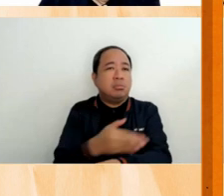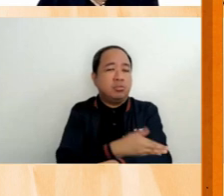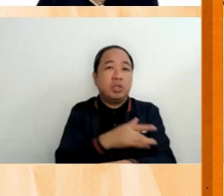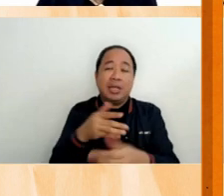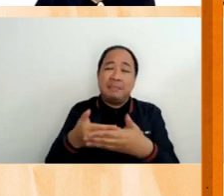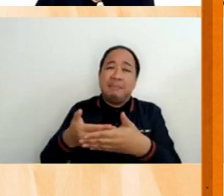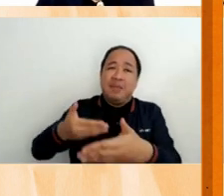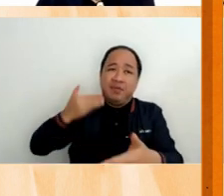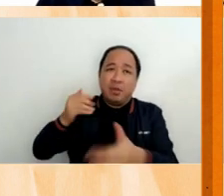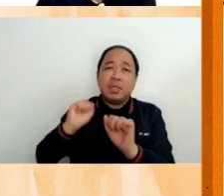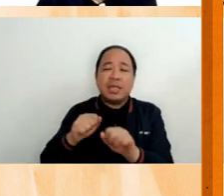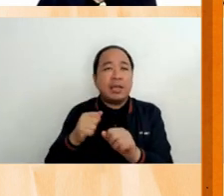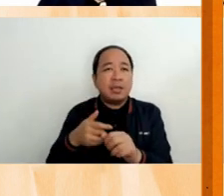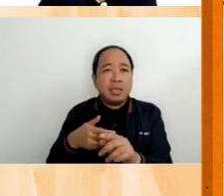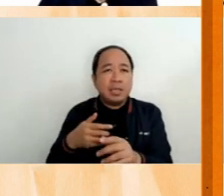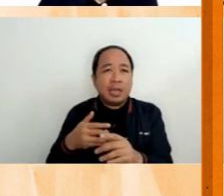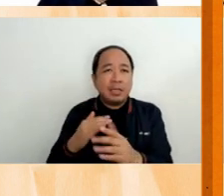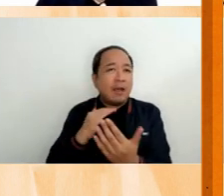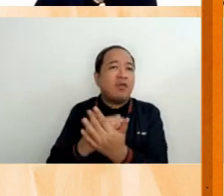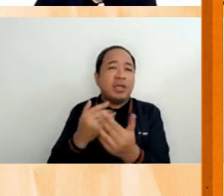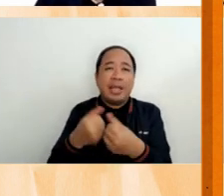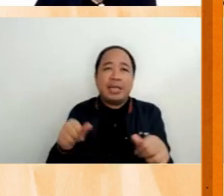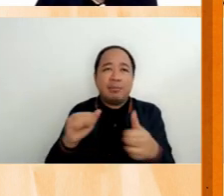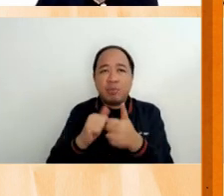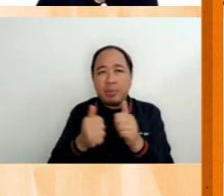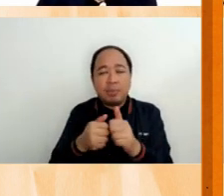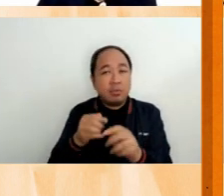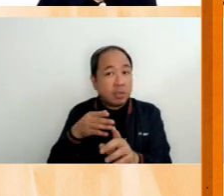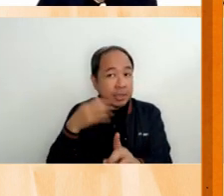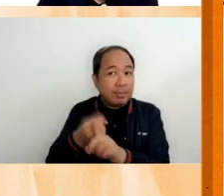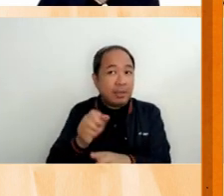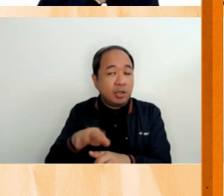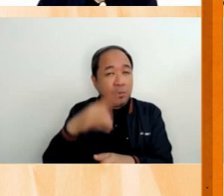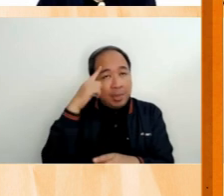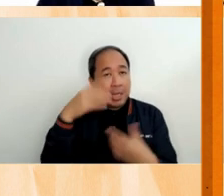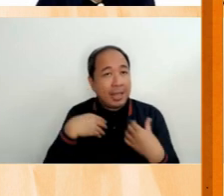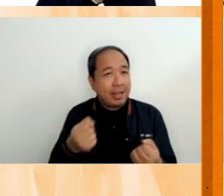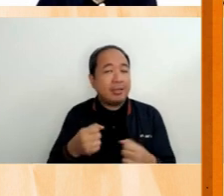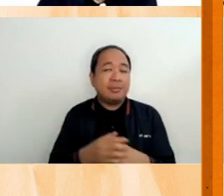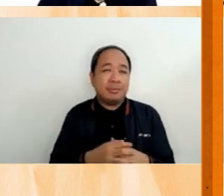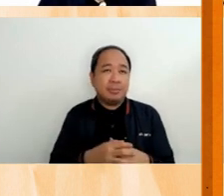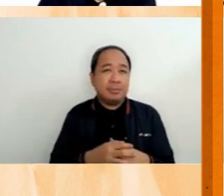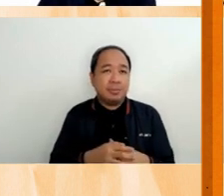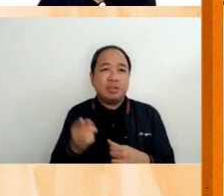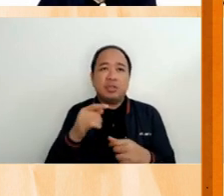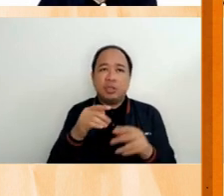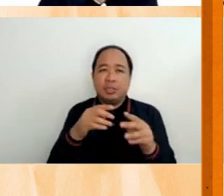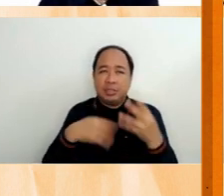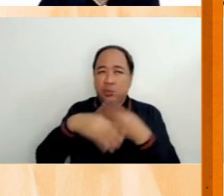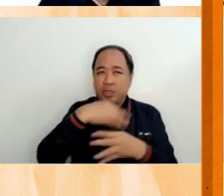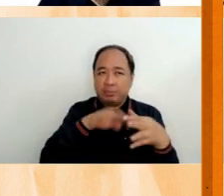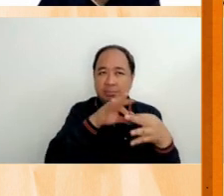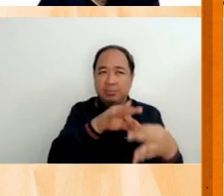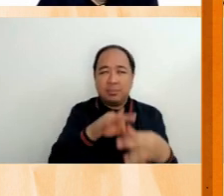This is based on the title of my lecture. And lastly, last key point is that suicide prevention in schools